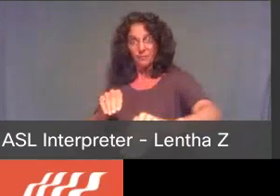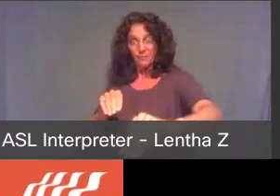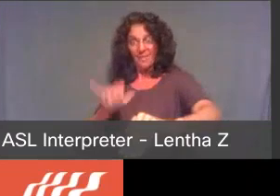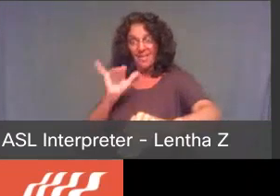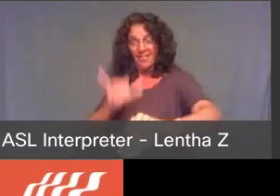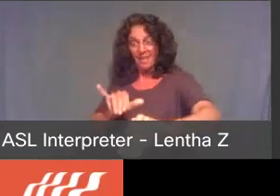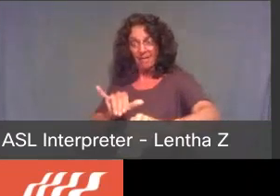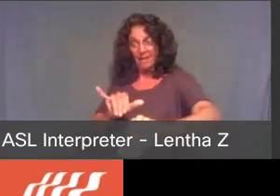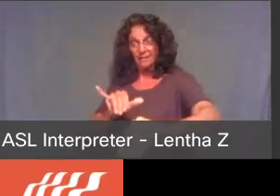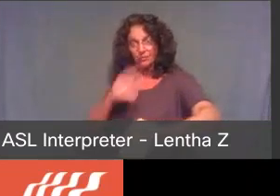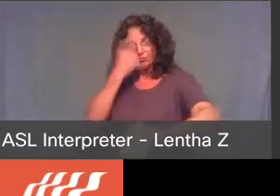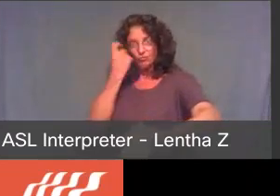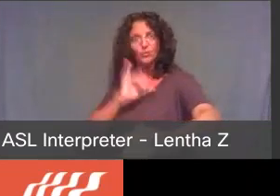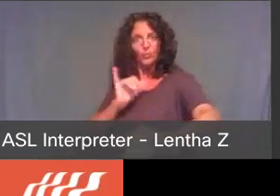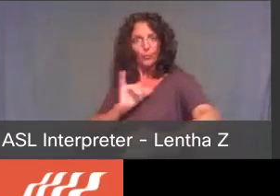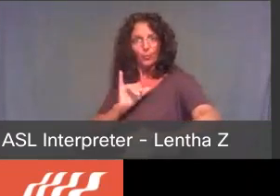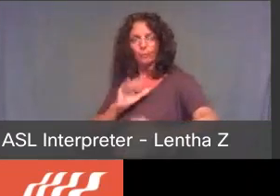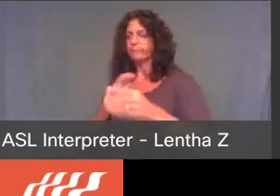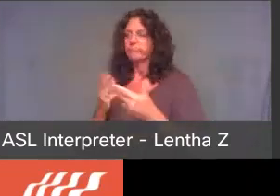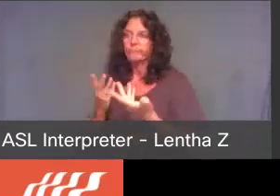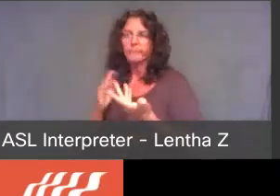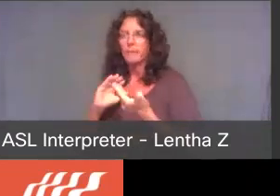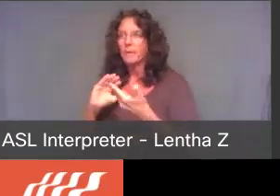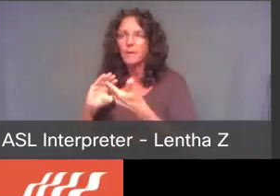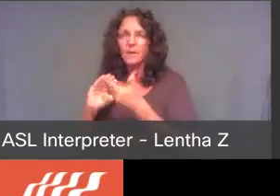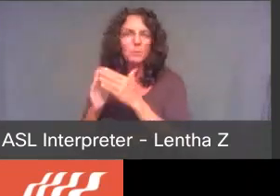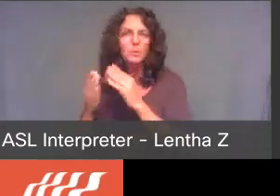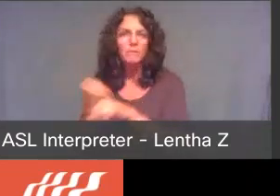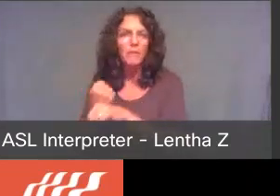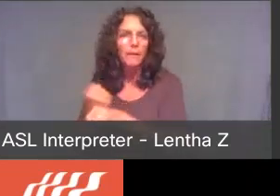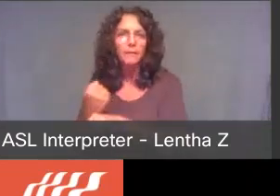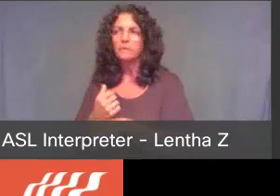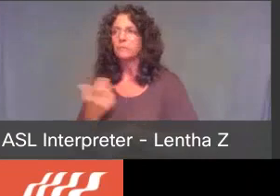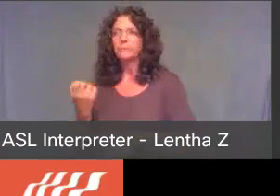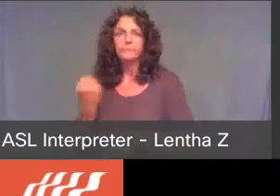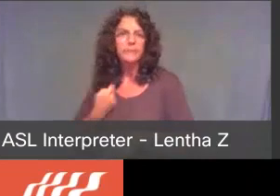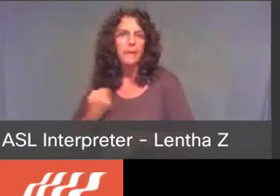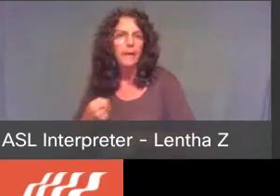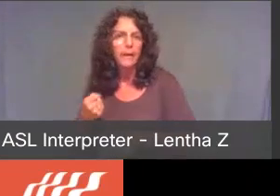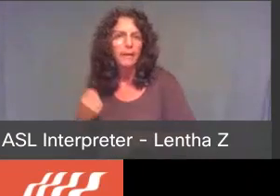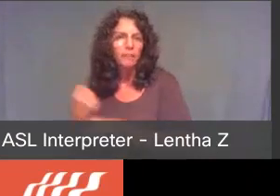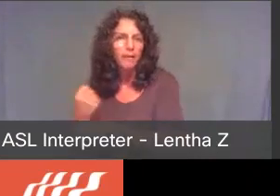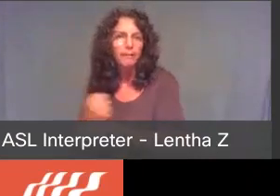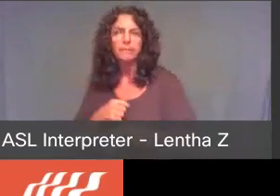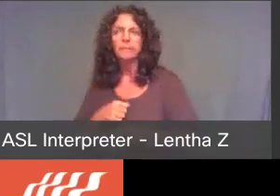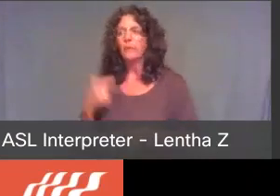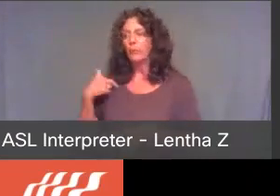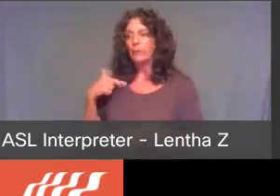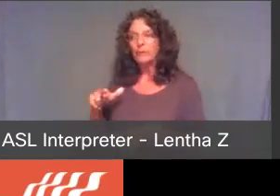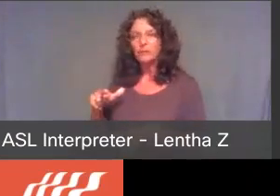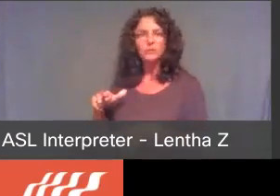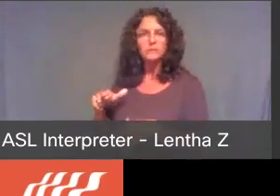trauma of some kind, whether it's community violence or war, gang violence, religious or political